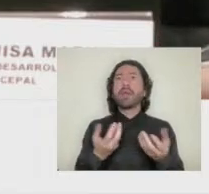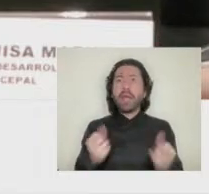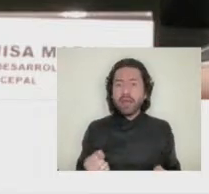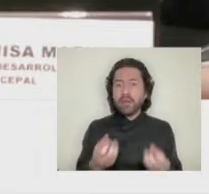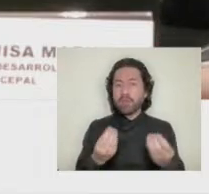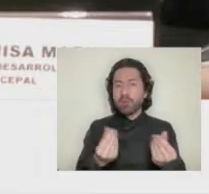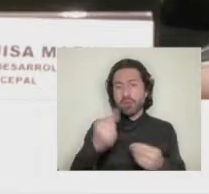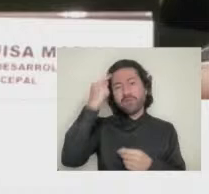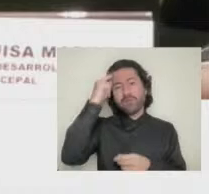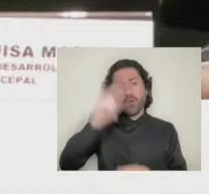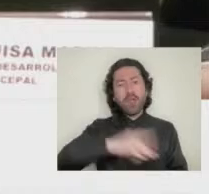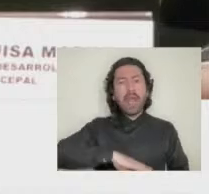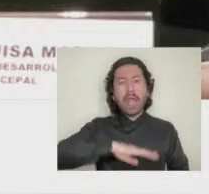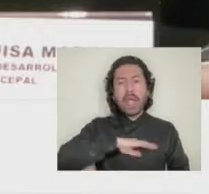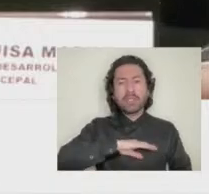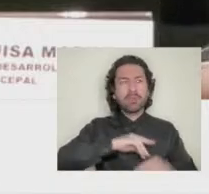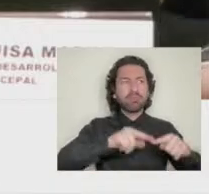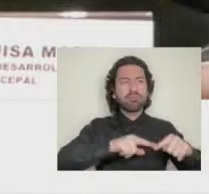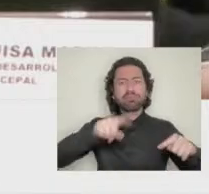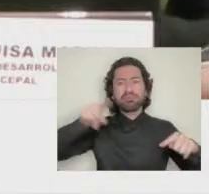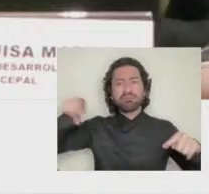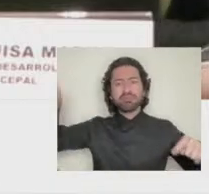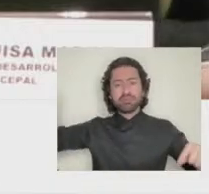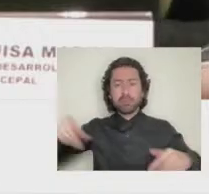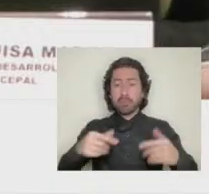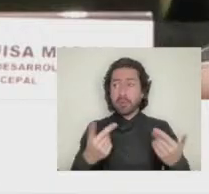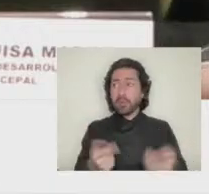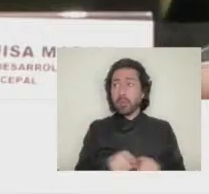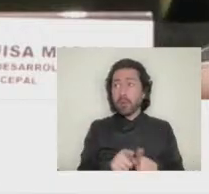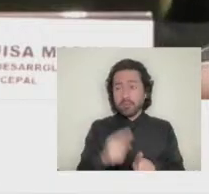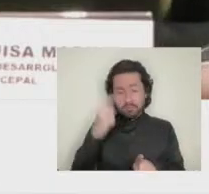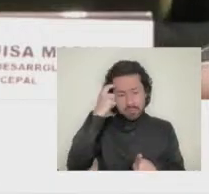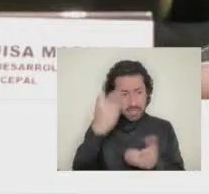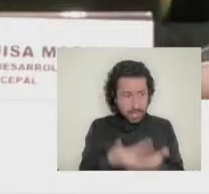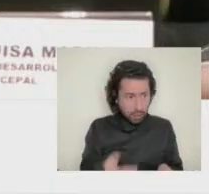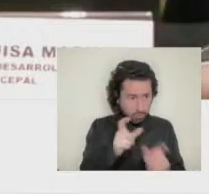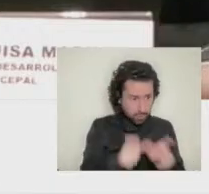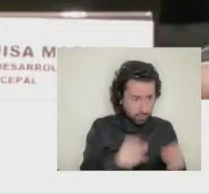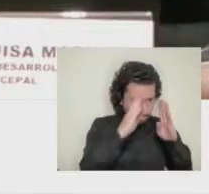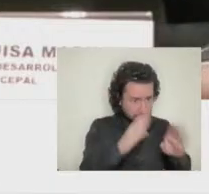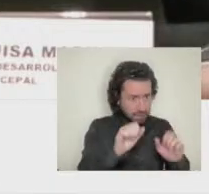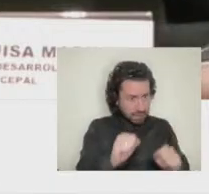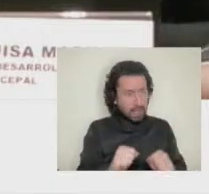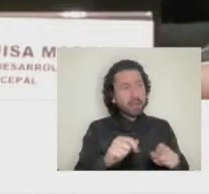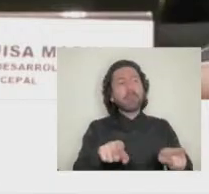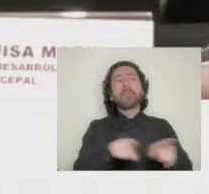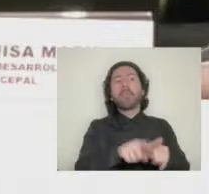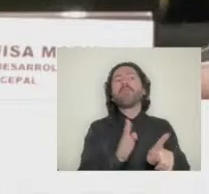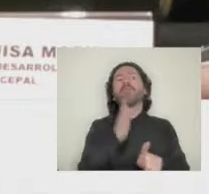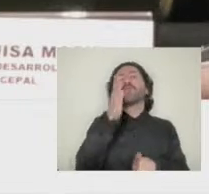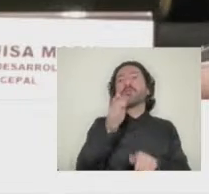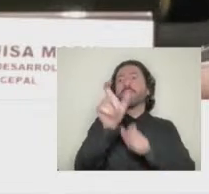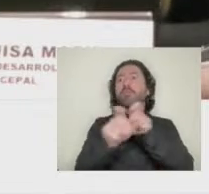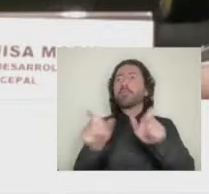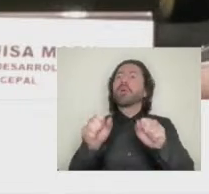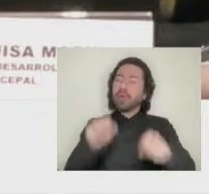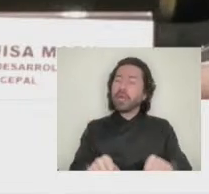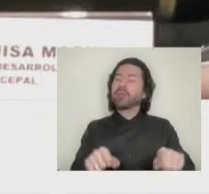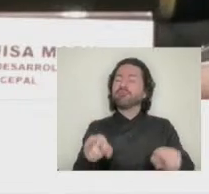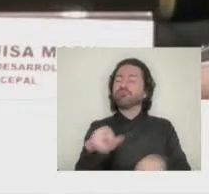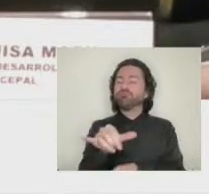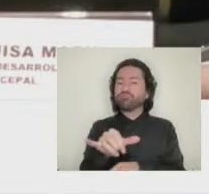and take into consideration financial sustainability for the different generations. For example, today's generation